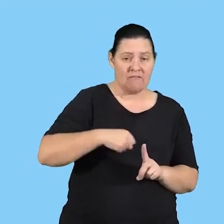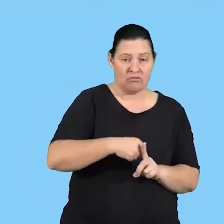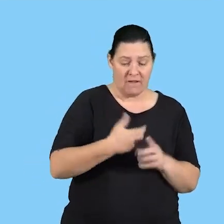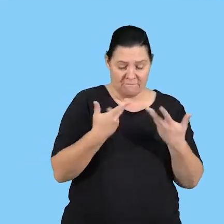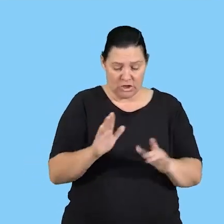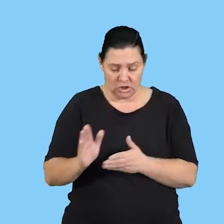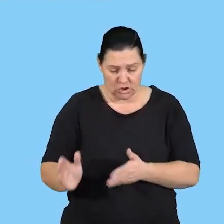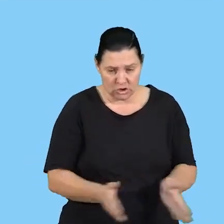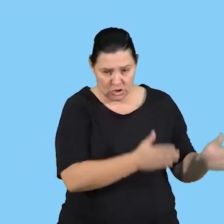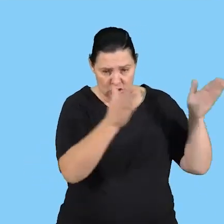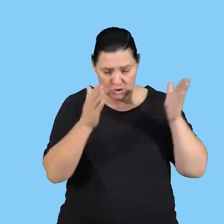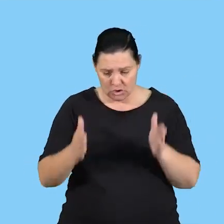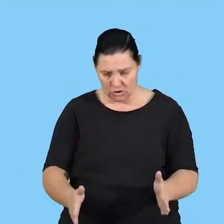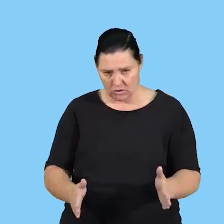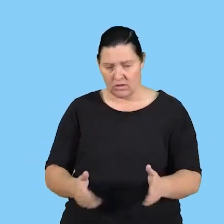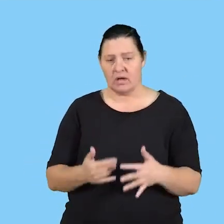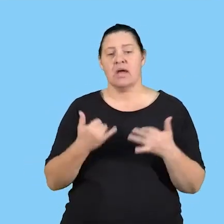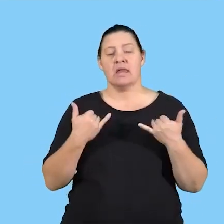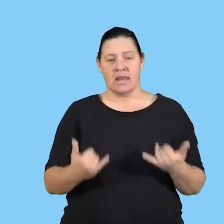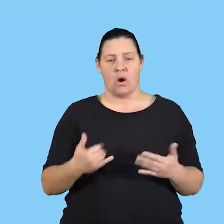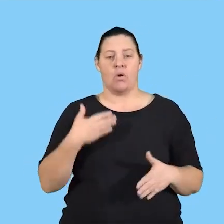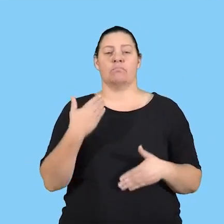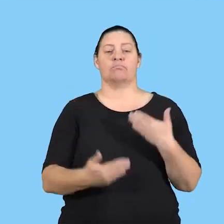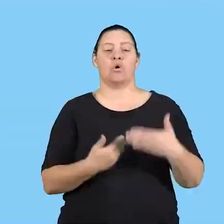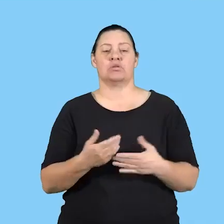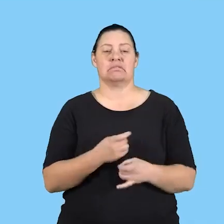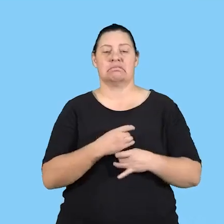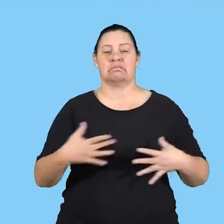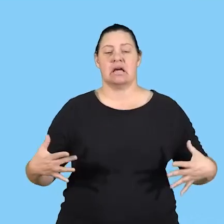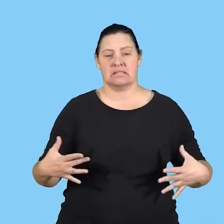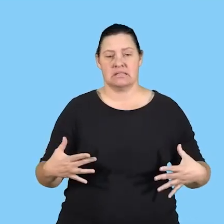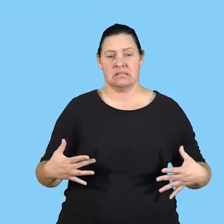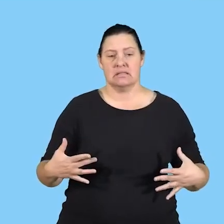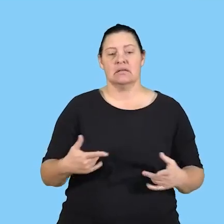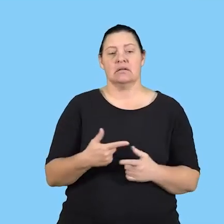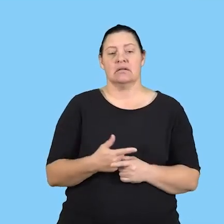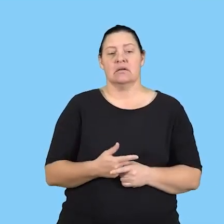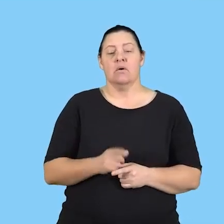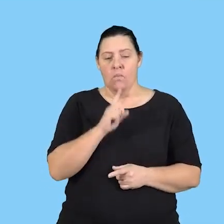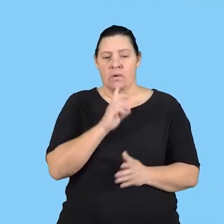recovery period, we will embark on a process where we